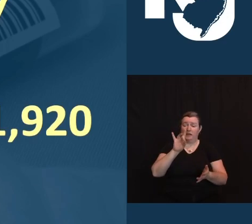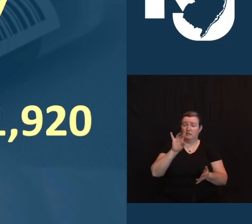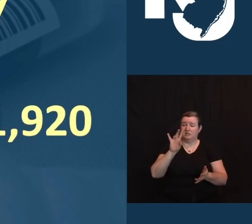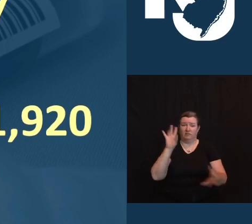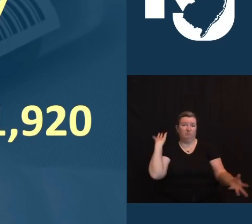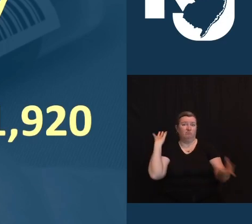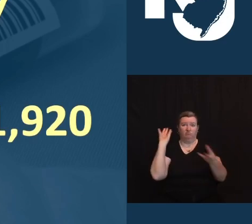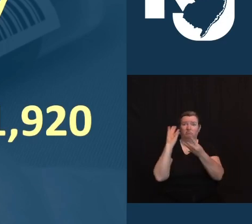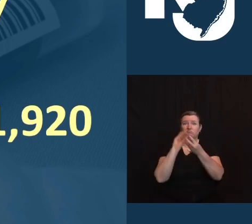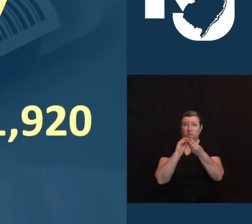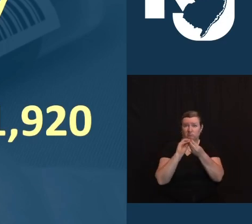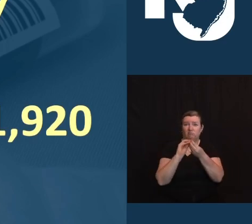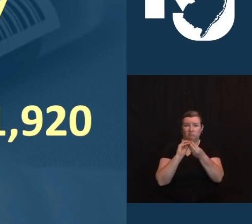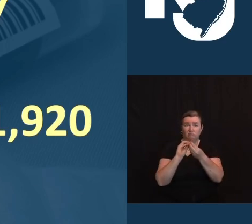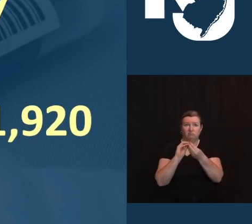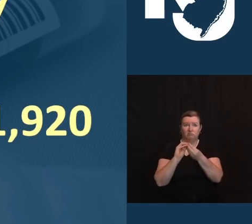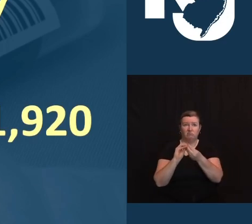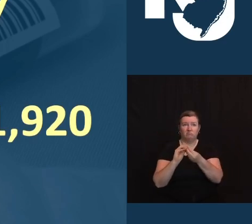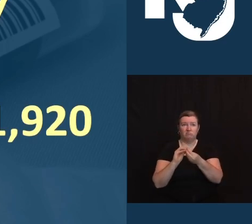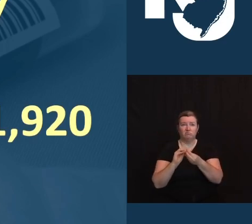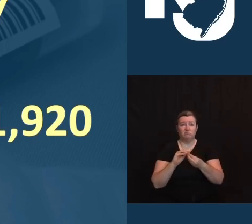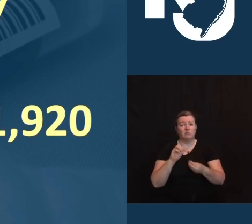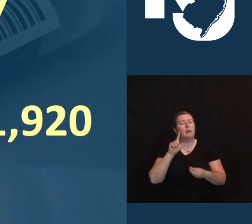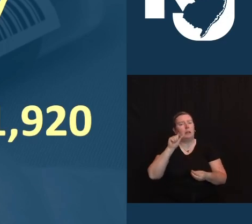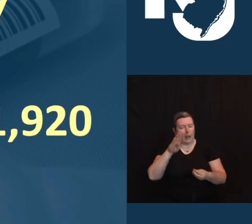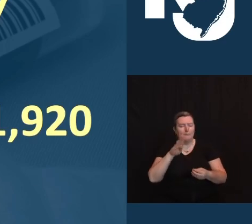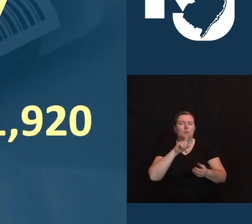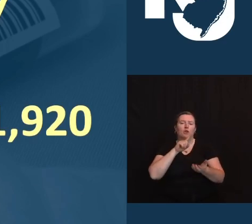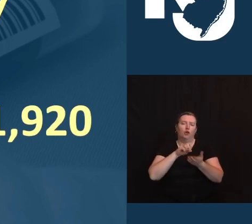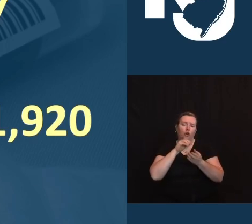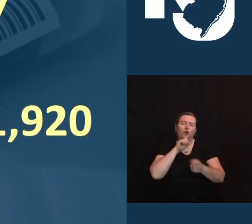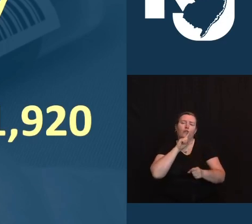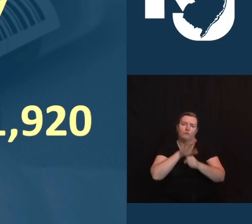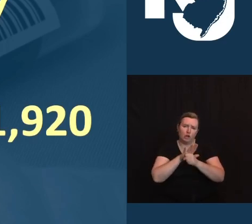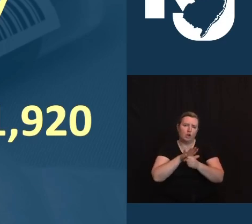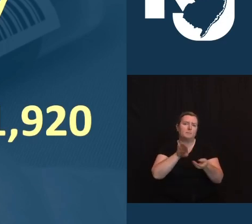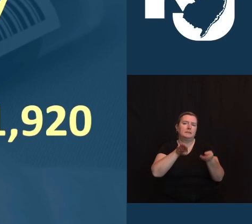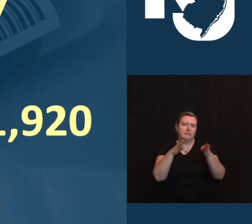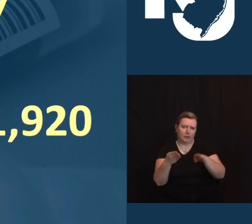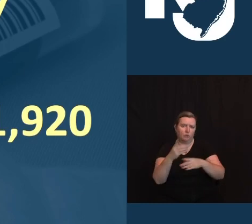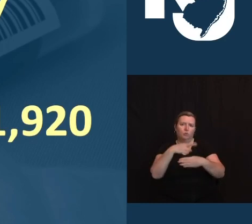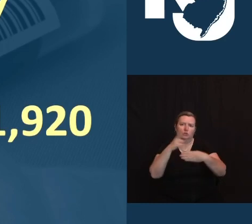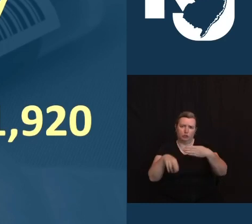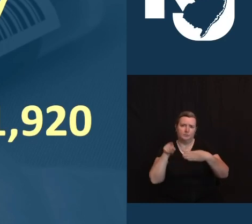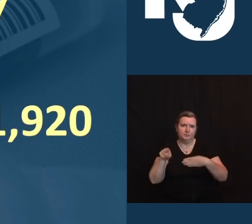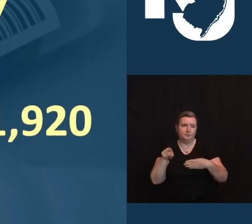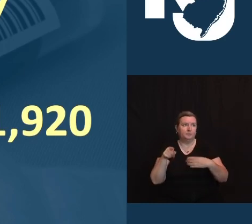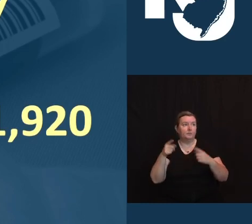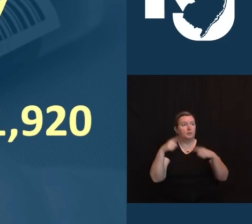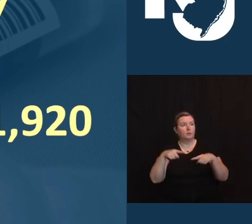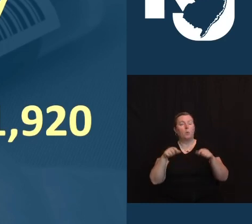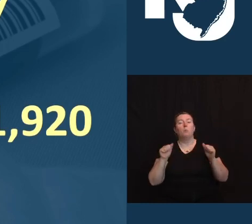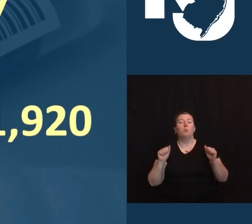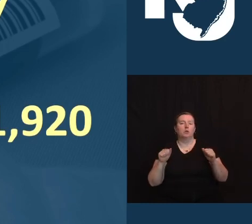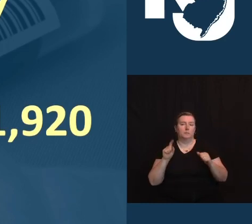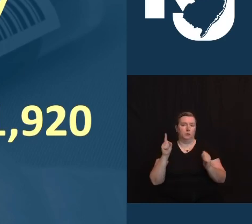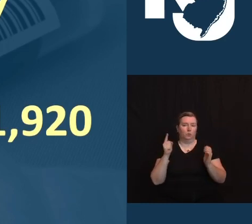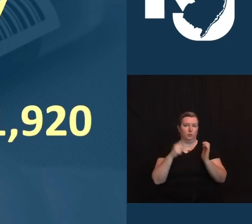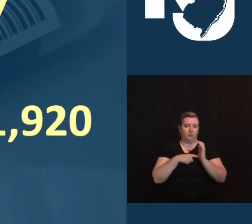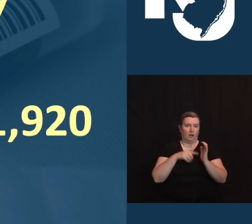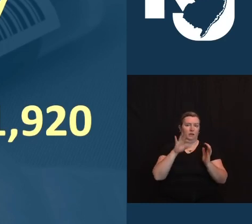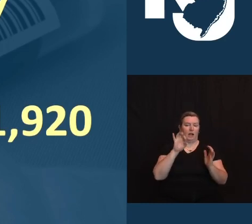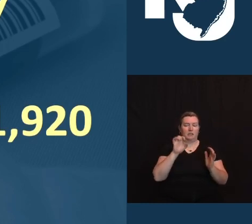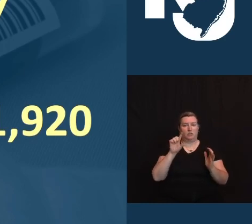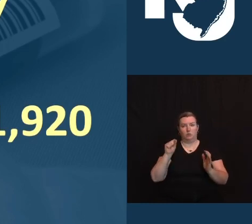13,787 lab confirmed loss of life to COVID-19, and probable cases and folks who have passed another